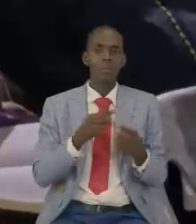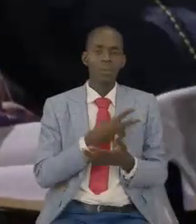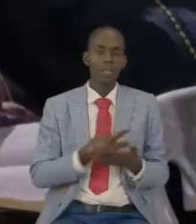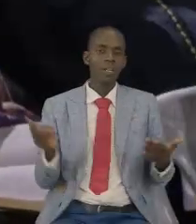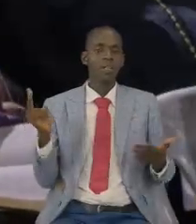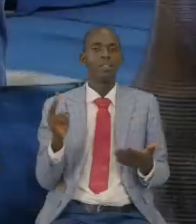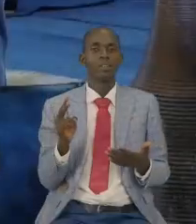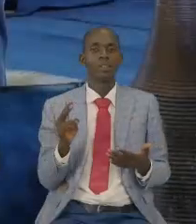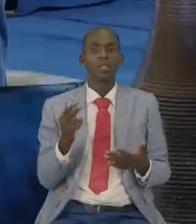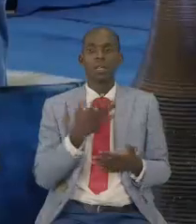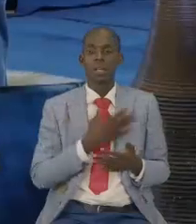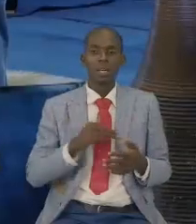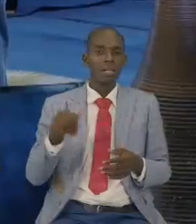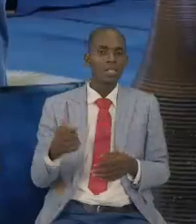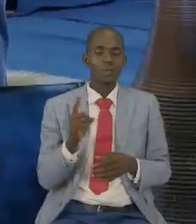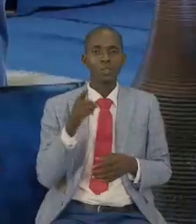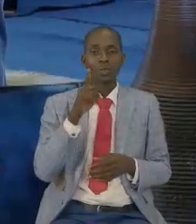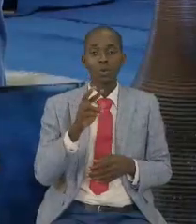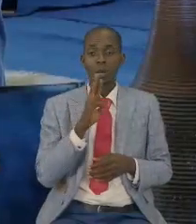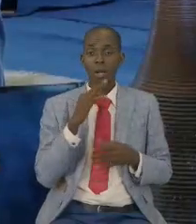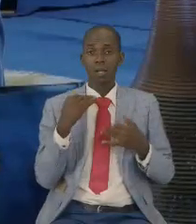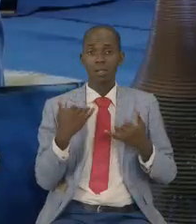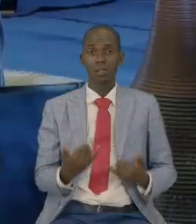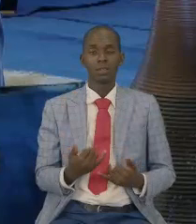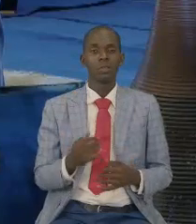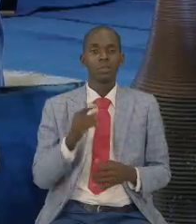now, you are brother untouchable.